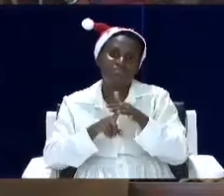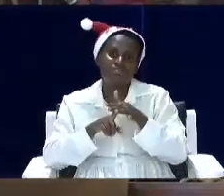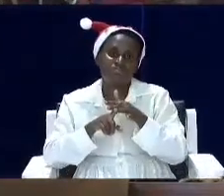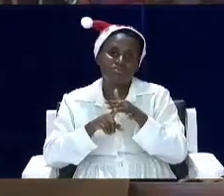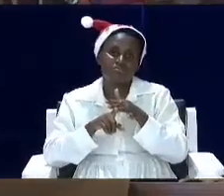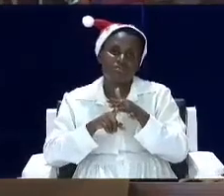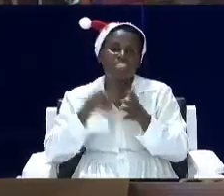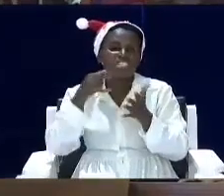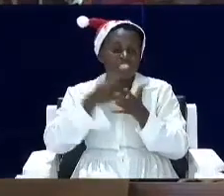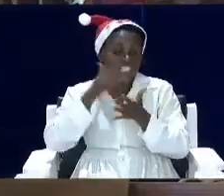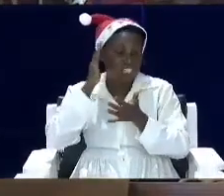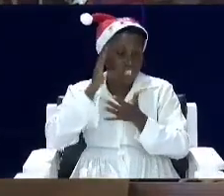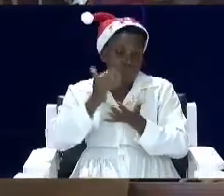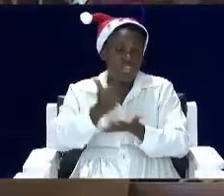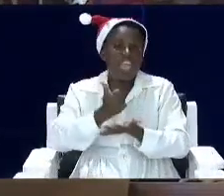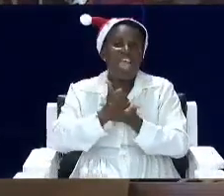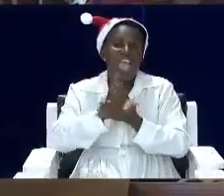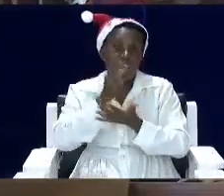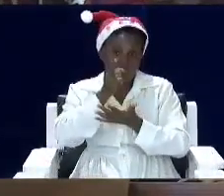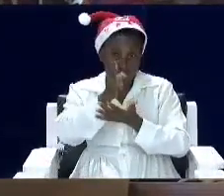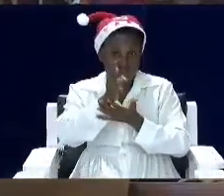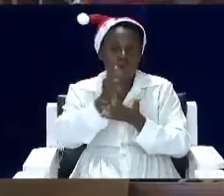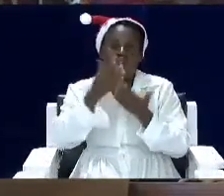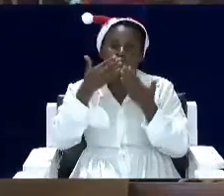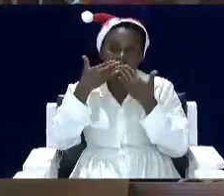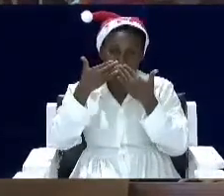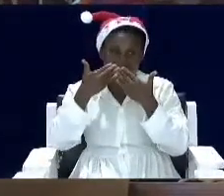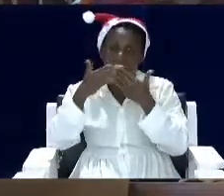It will help you to appreciate God.